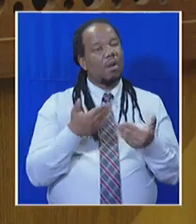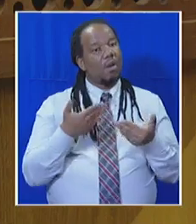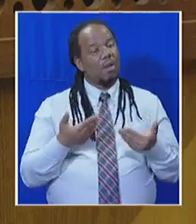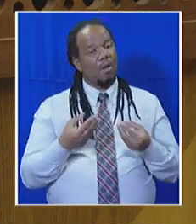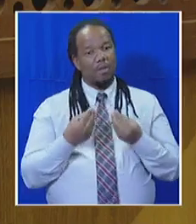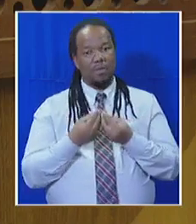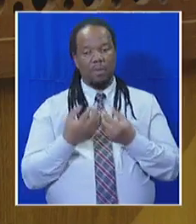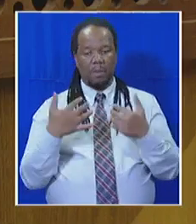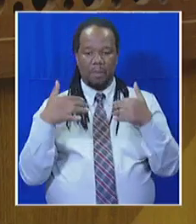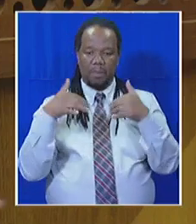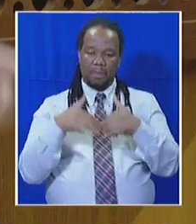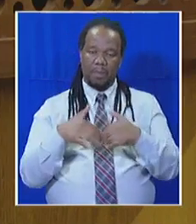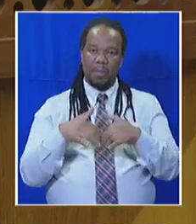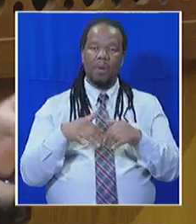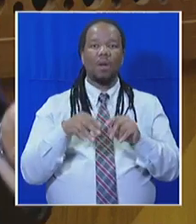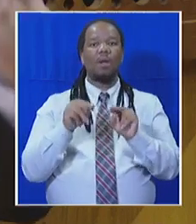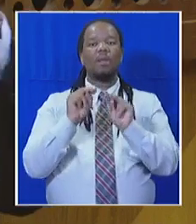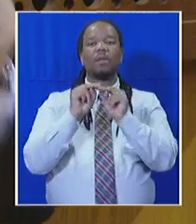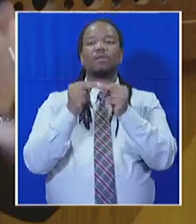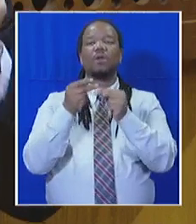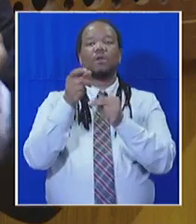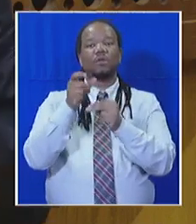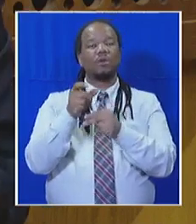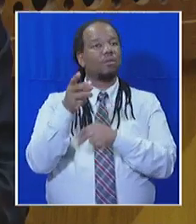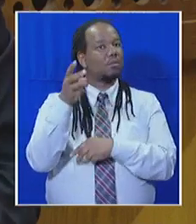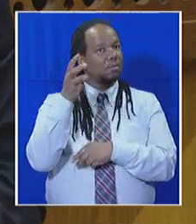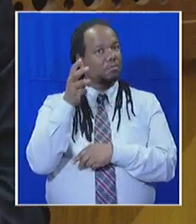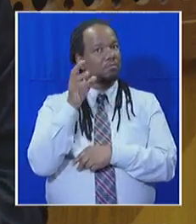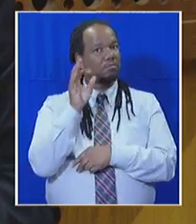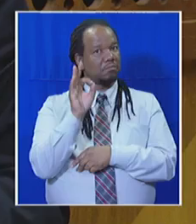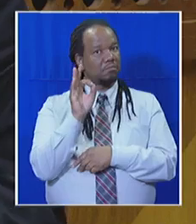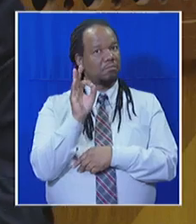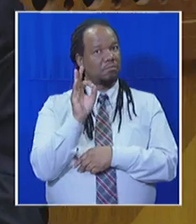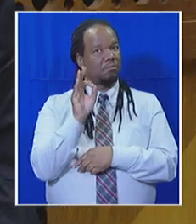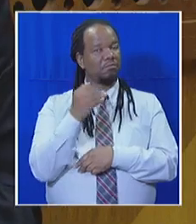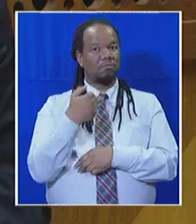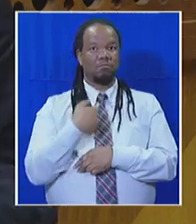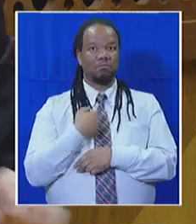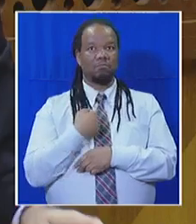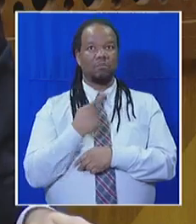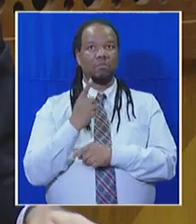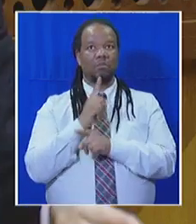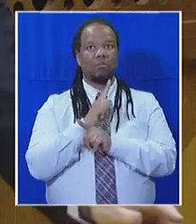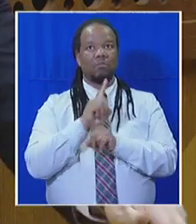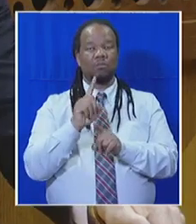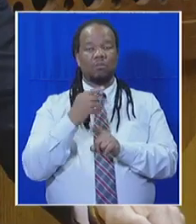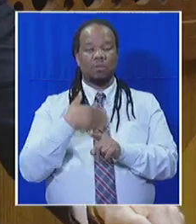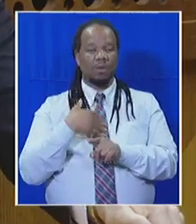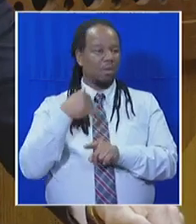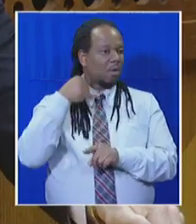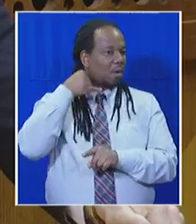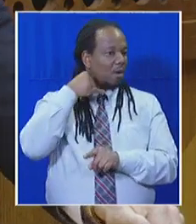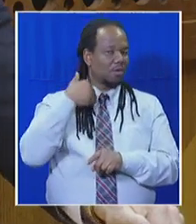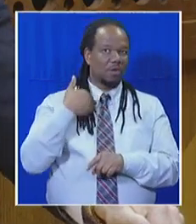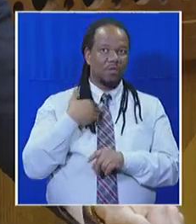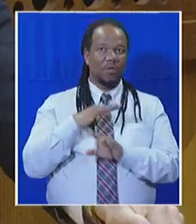and I want the National Treasury to listen very carefully. I am not your galley slave. If you want